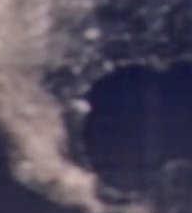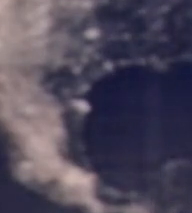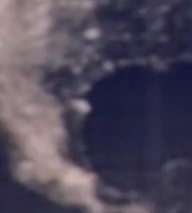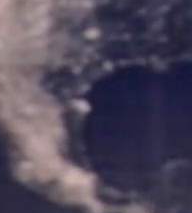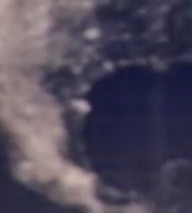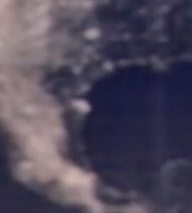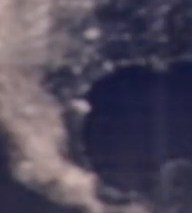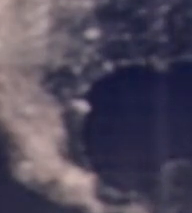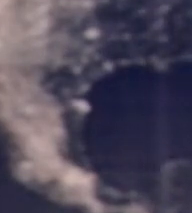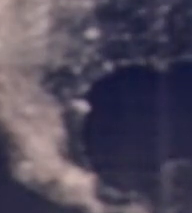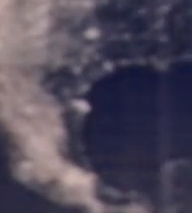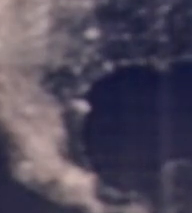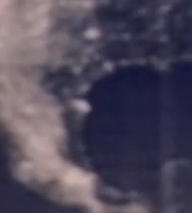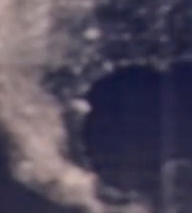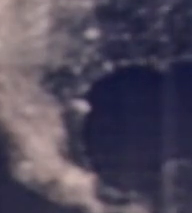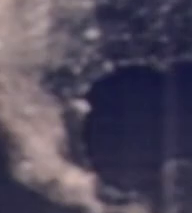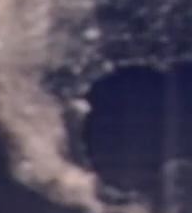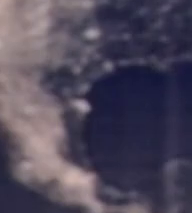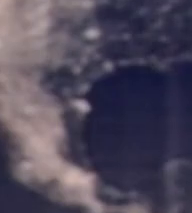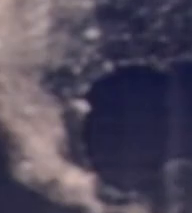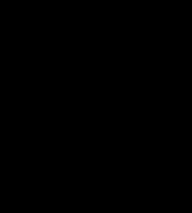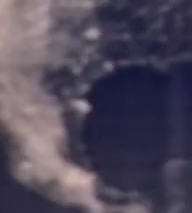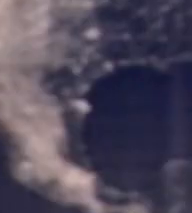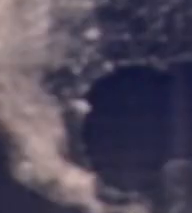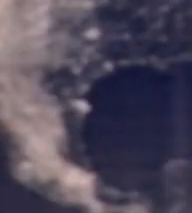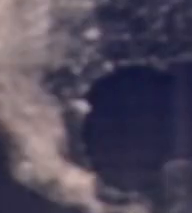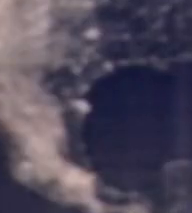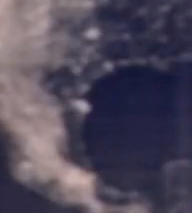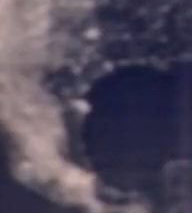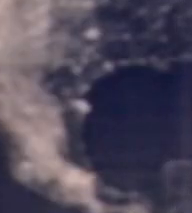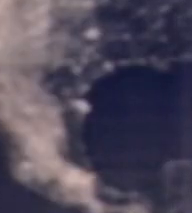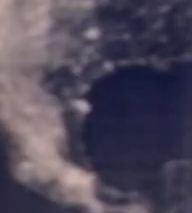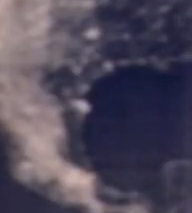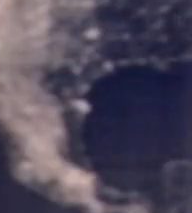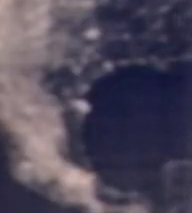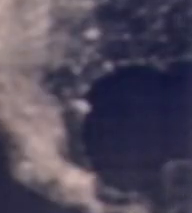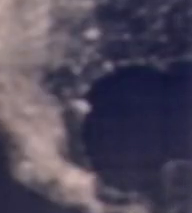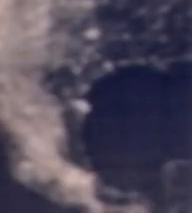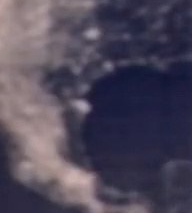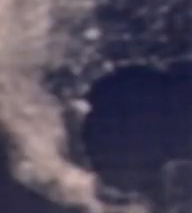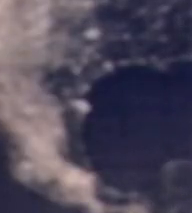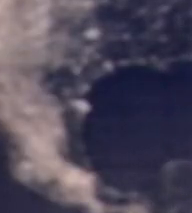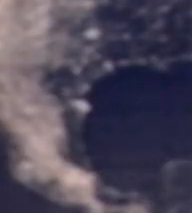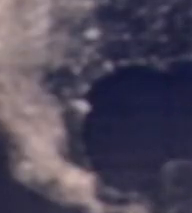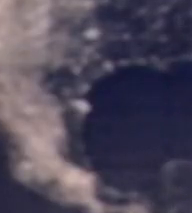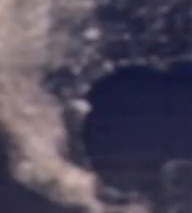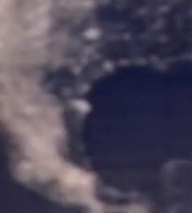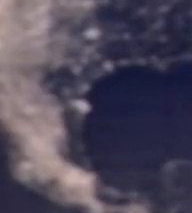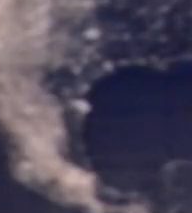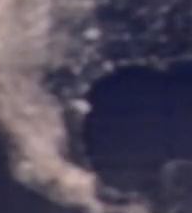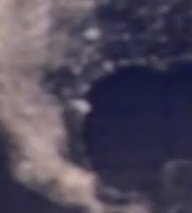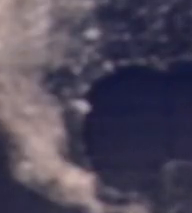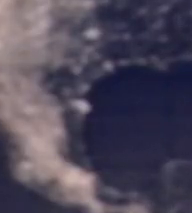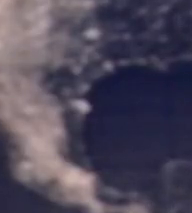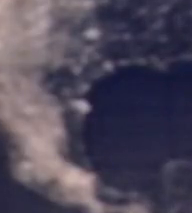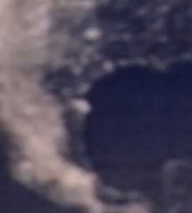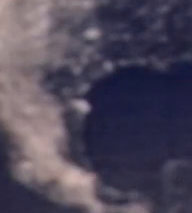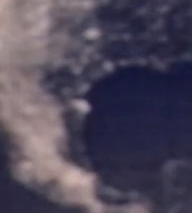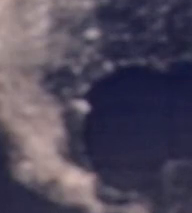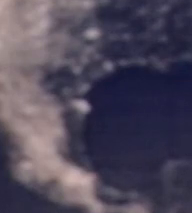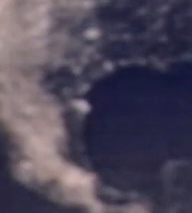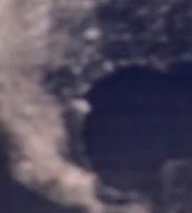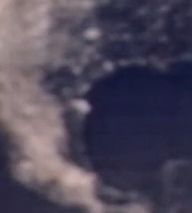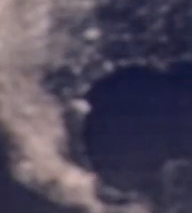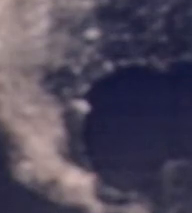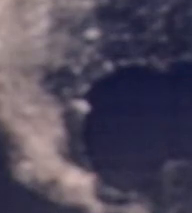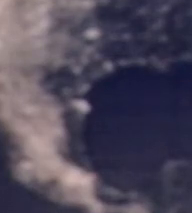state, because he loves New York, he is stepping aside. And again, we'll have more on this on ABC News Live's continuing coverage, and again tonight